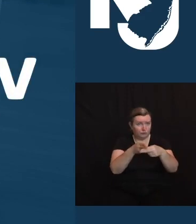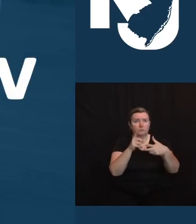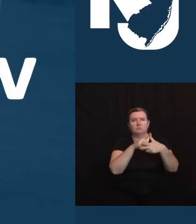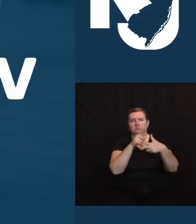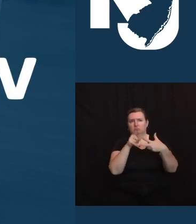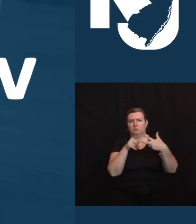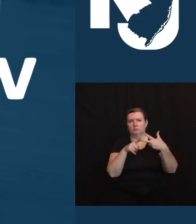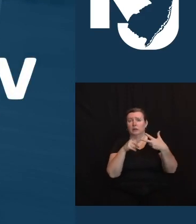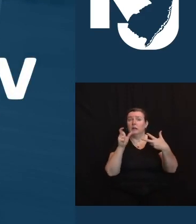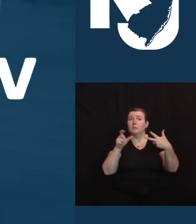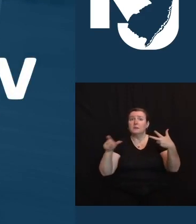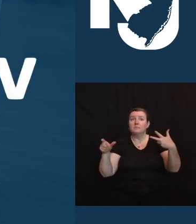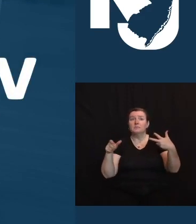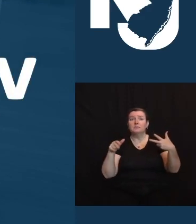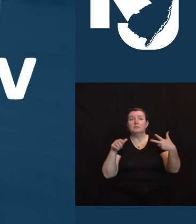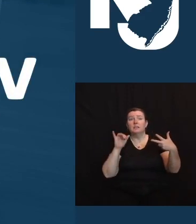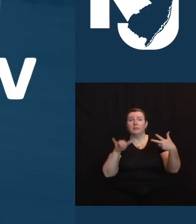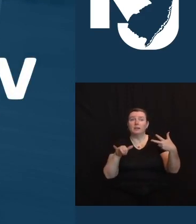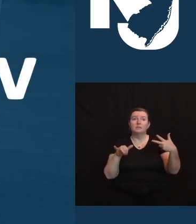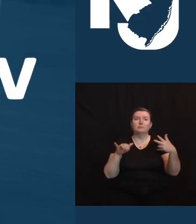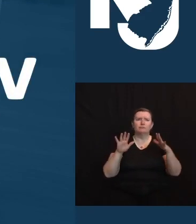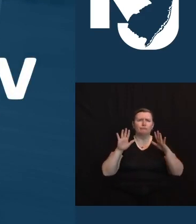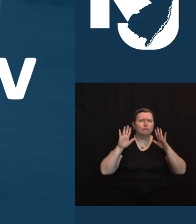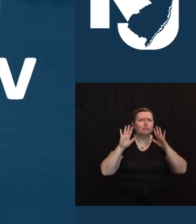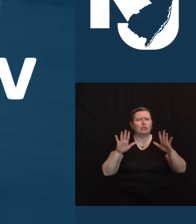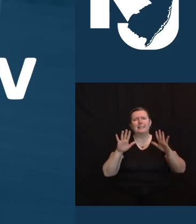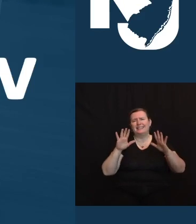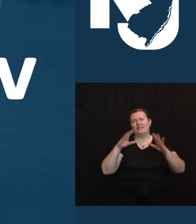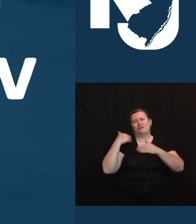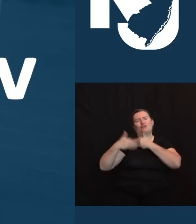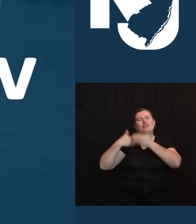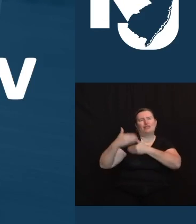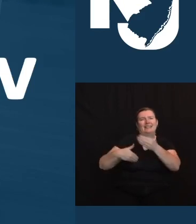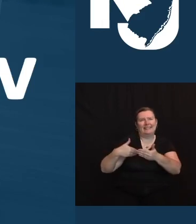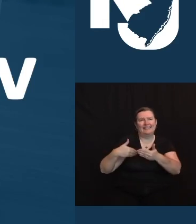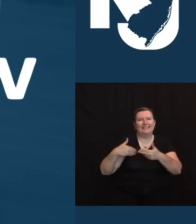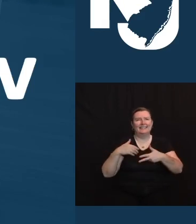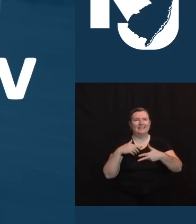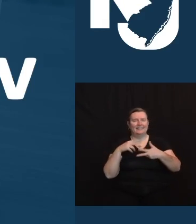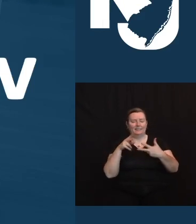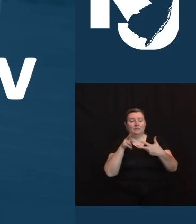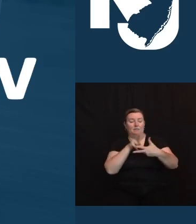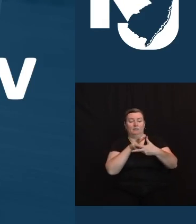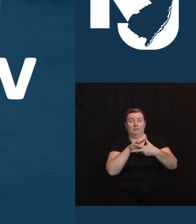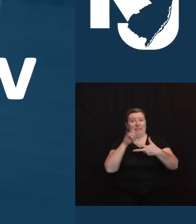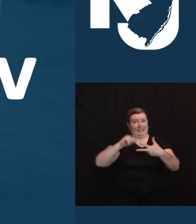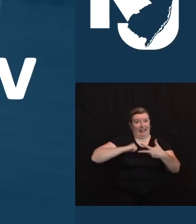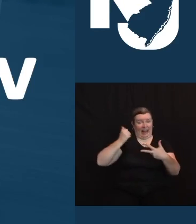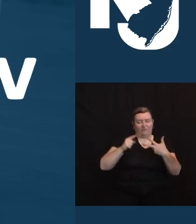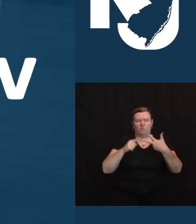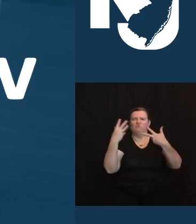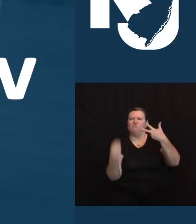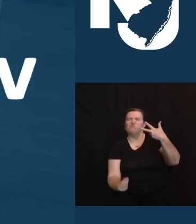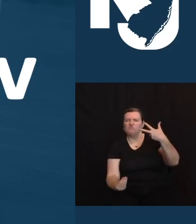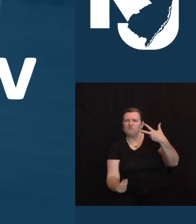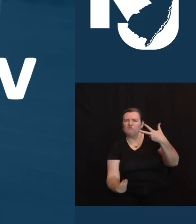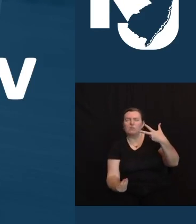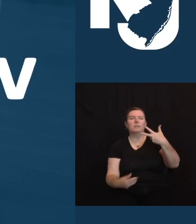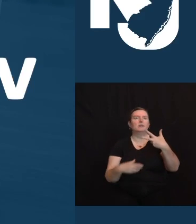the greatest generation, one of whom is still with us, and 2 of whom have passed. To the best of my knowledge, neither